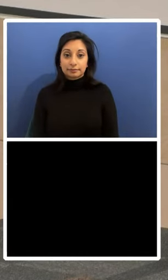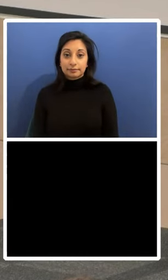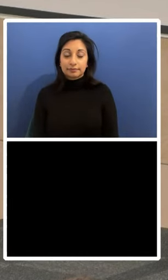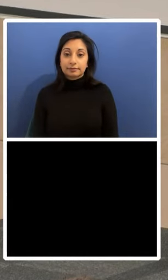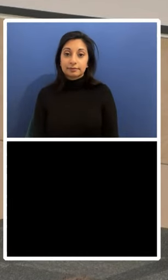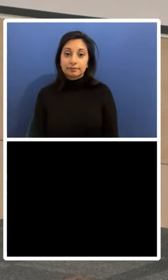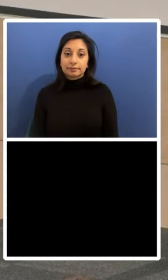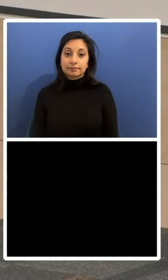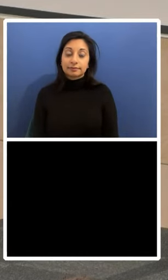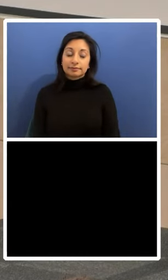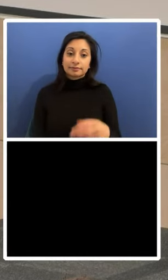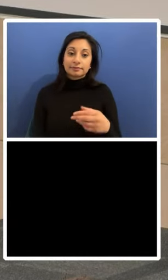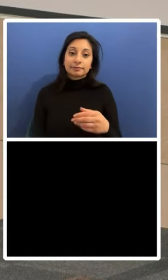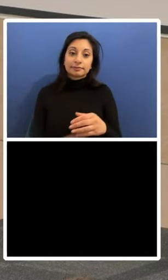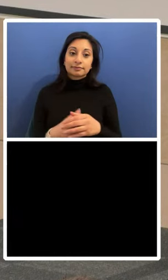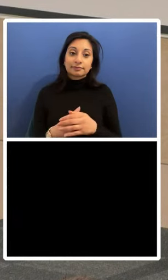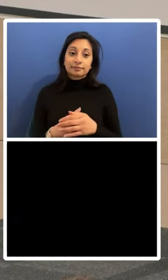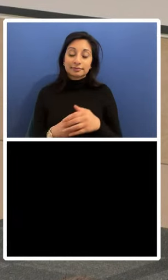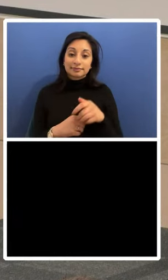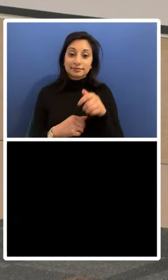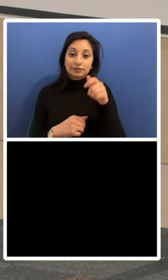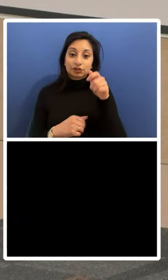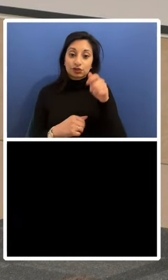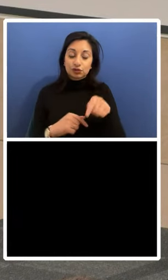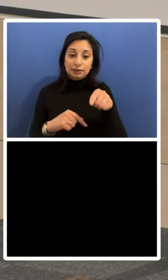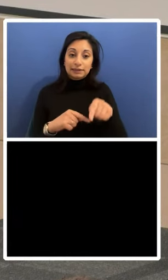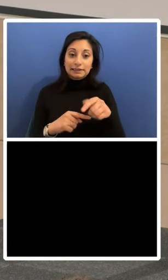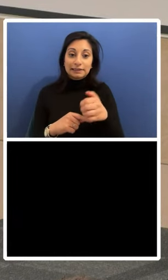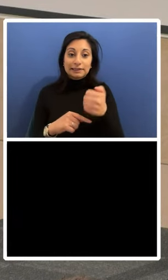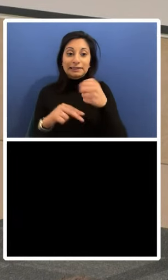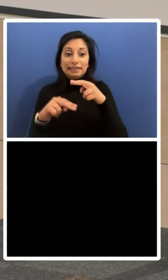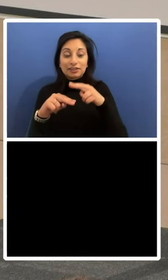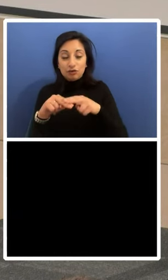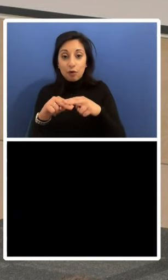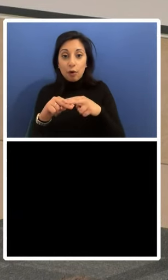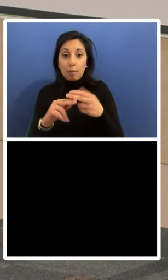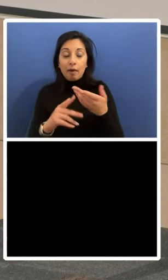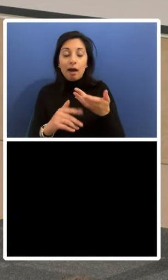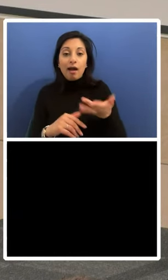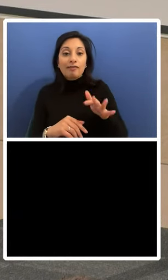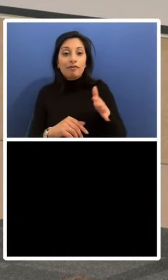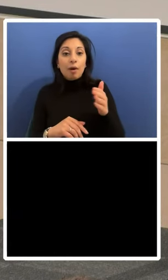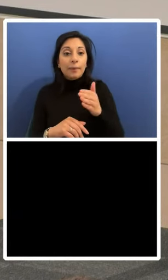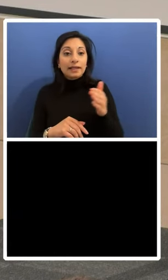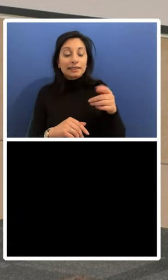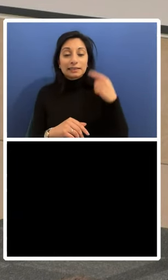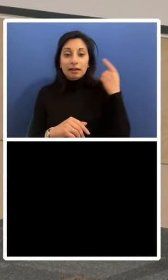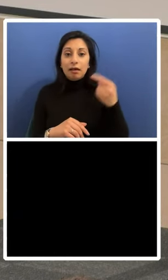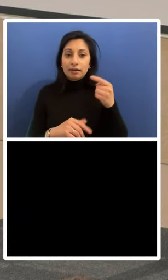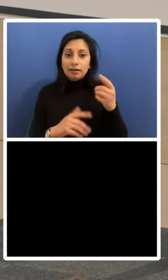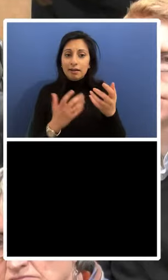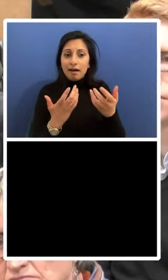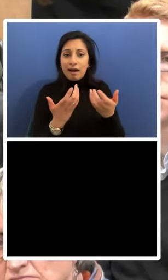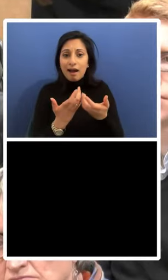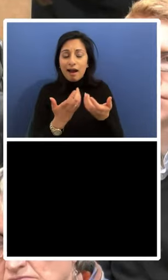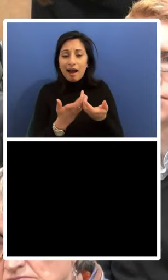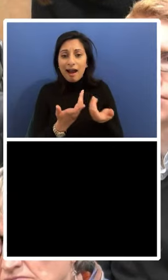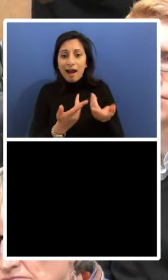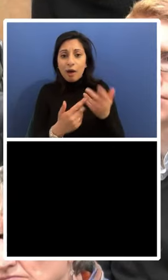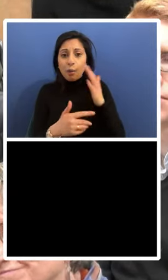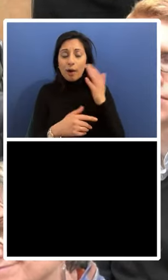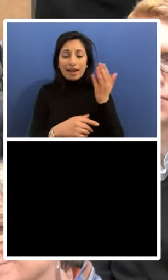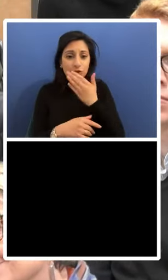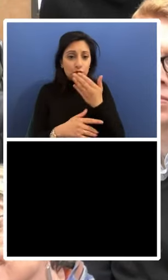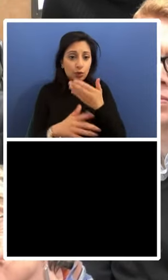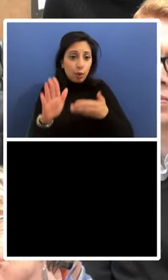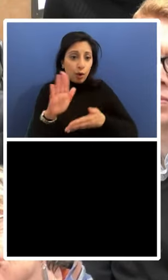My name's Zaya, I'm a student at Harris Westminster Sixth Form, and I'm also from East London. And I was wondering, how did you pick yourself back up after being excluded from school at 16?